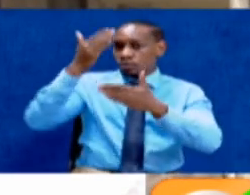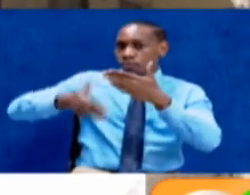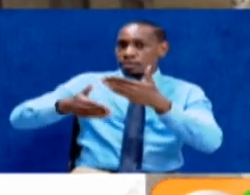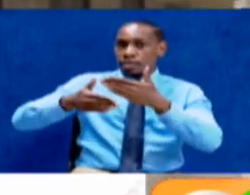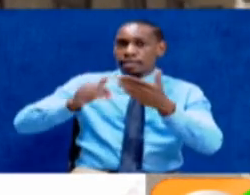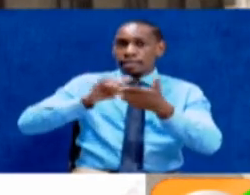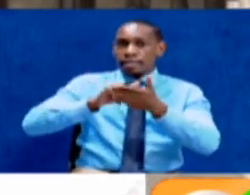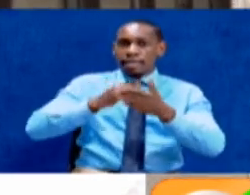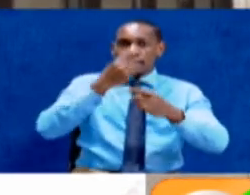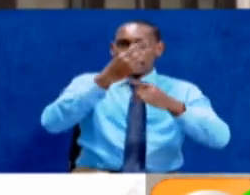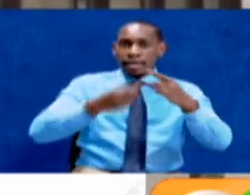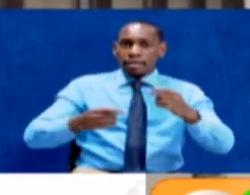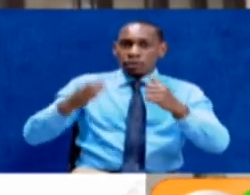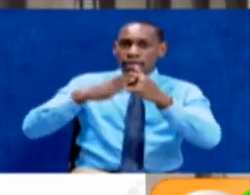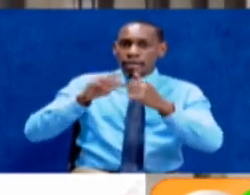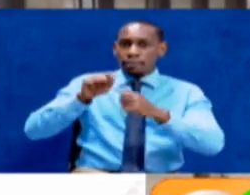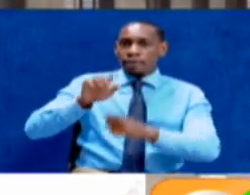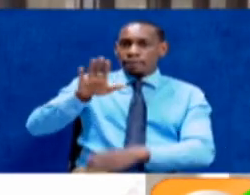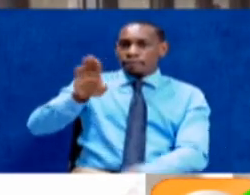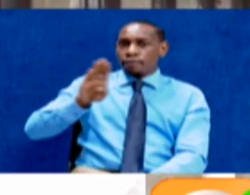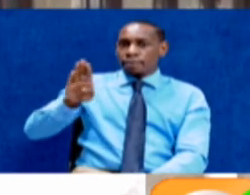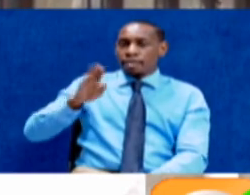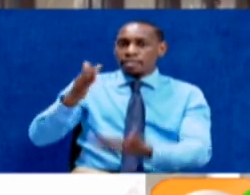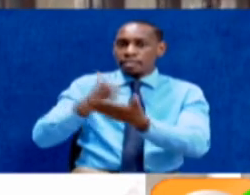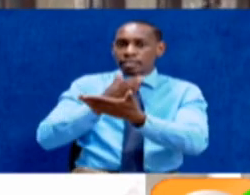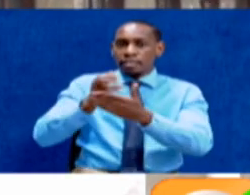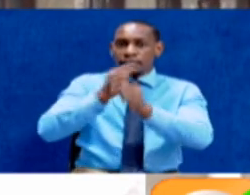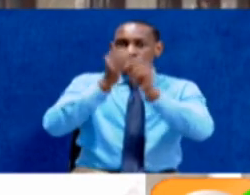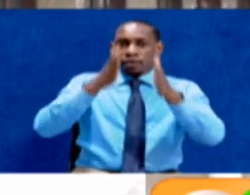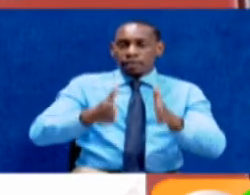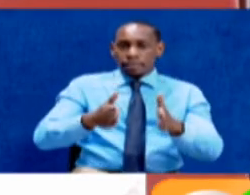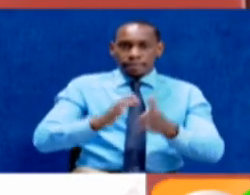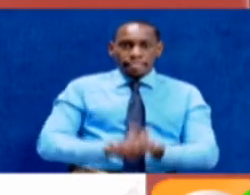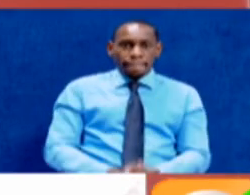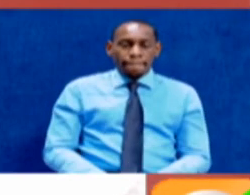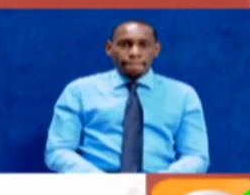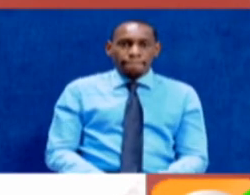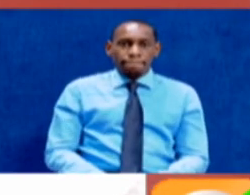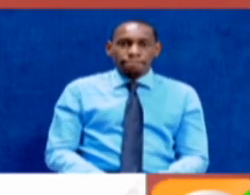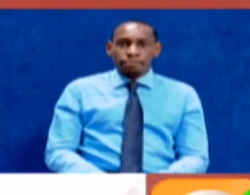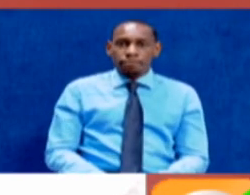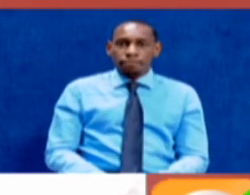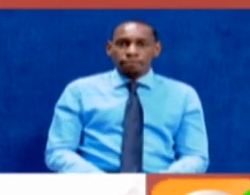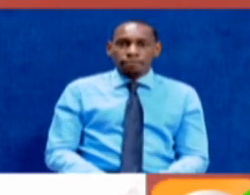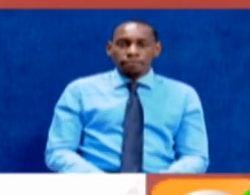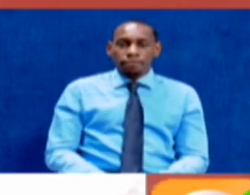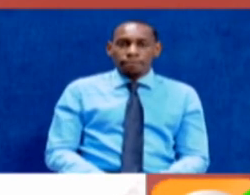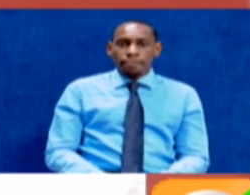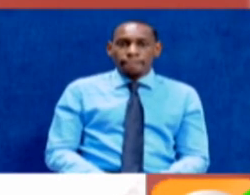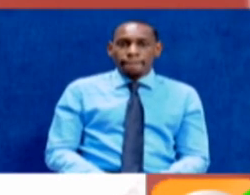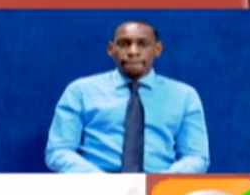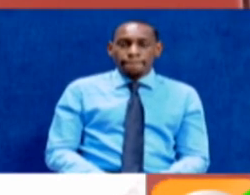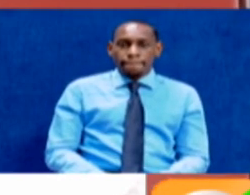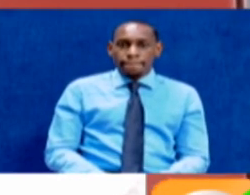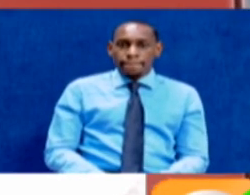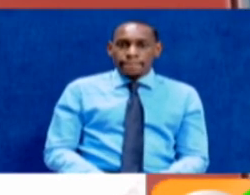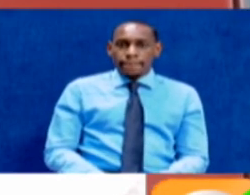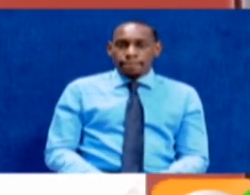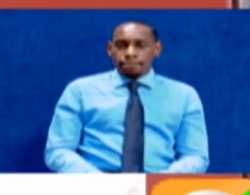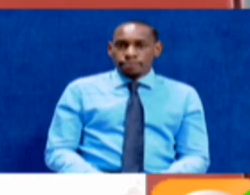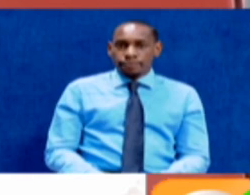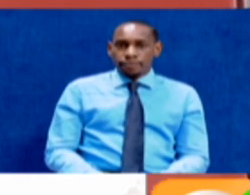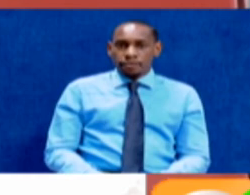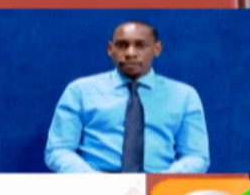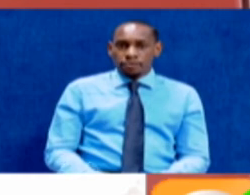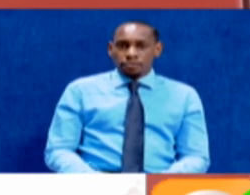suspension of its annual $9.5 billion shareholder payout.